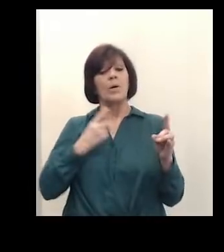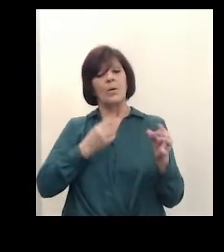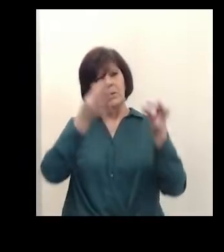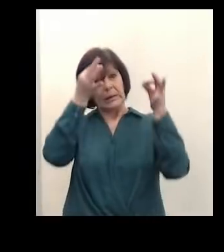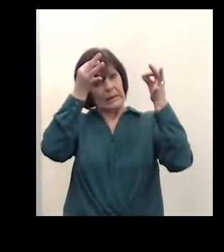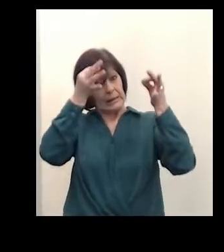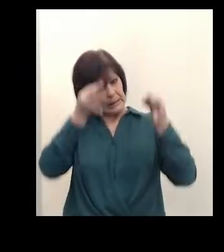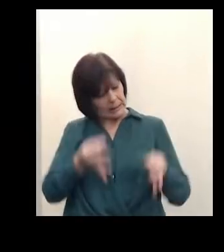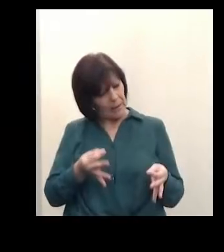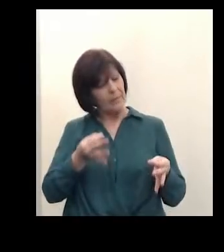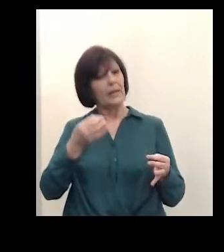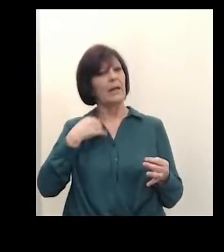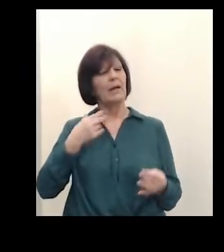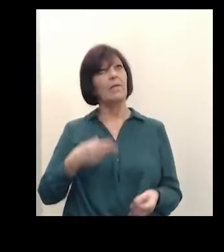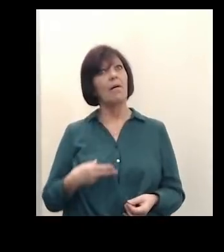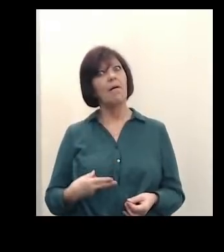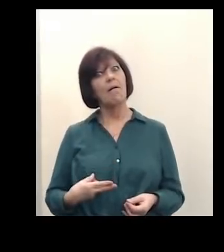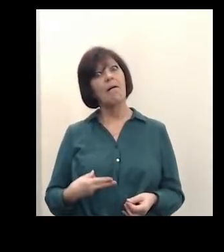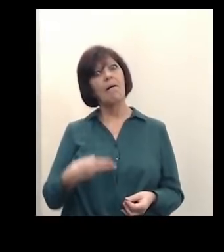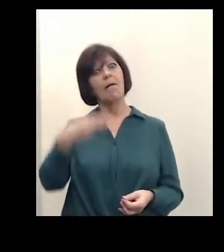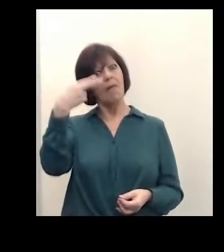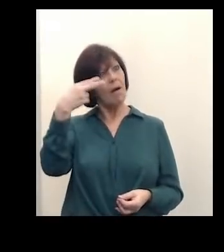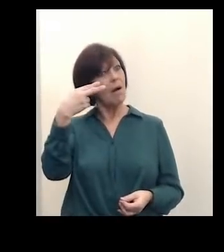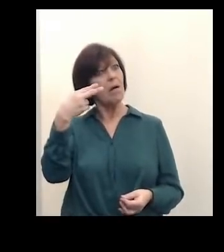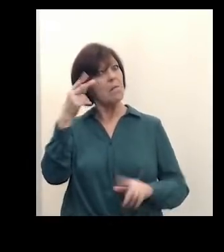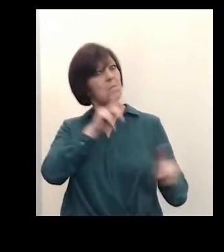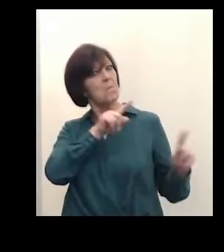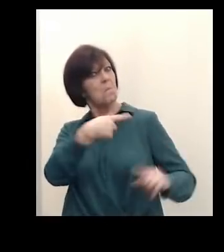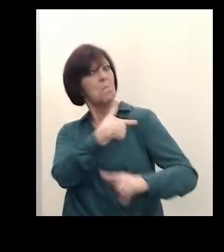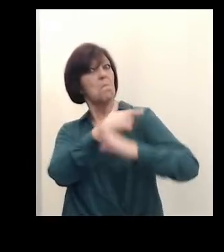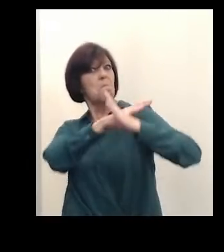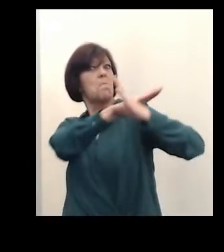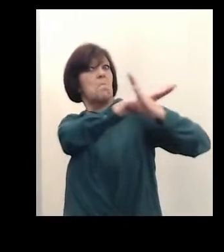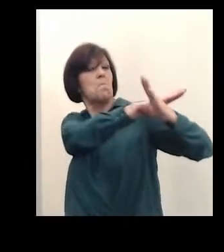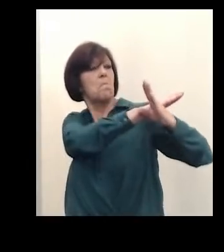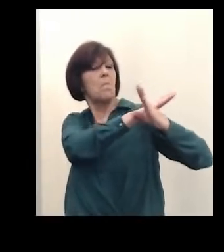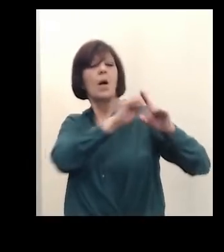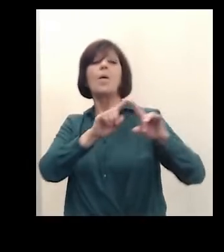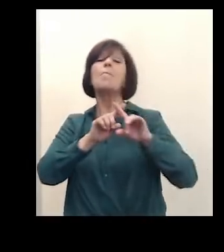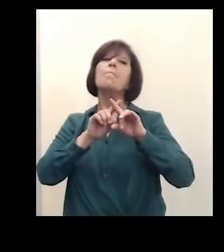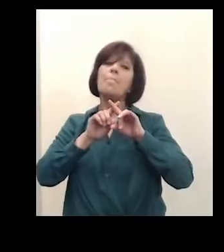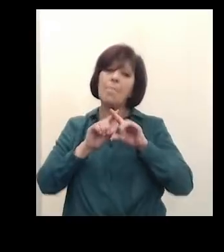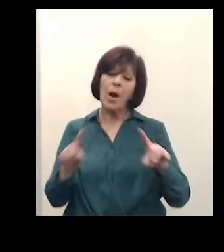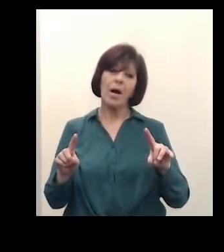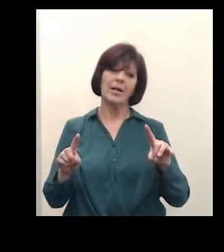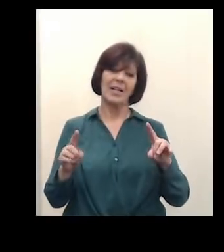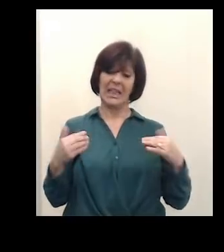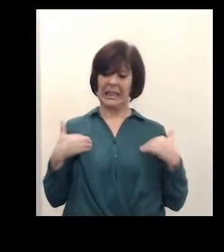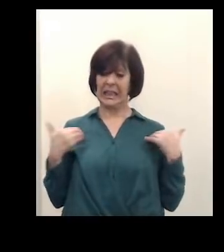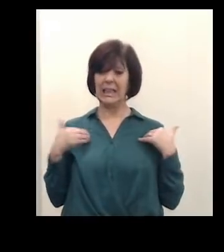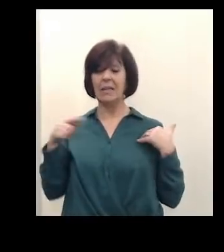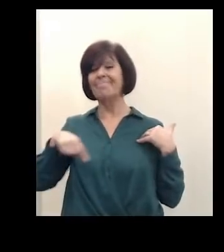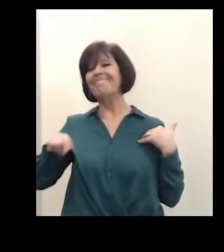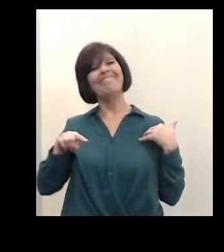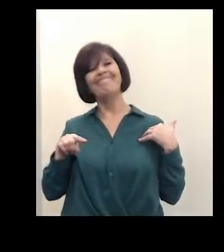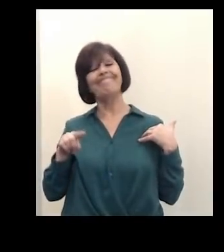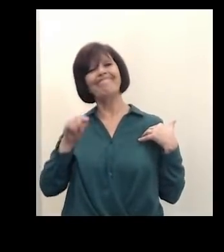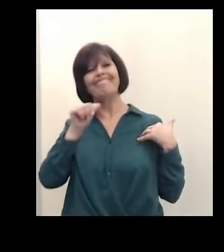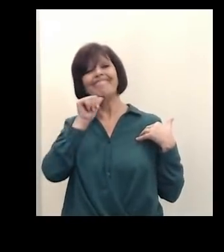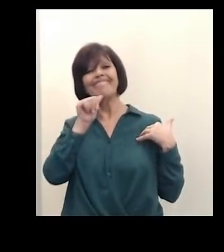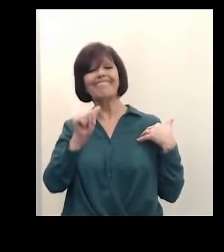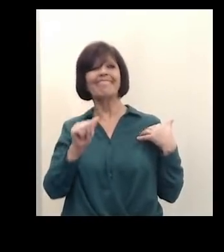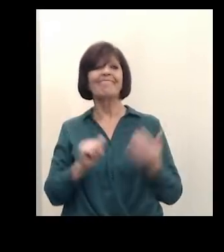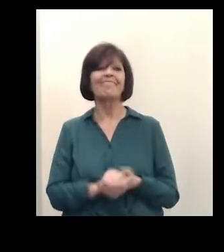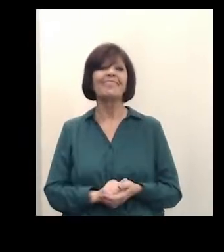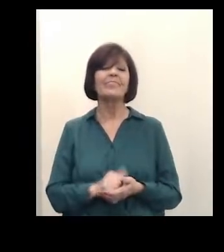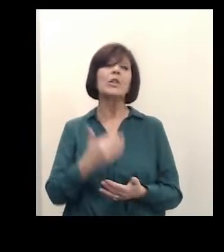really high rates of vaccination in the older population, but we don't necessarily have it in the younger population. It's good to see that nearly